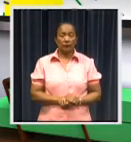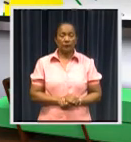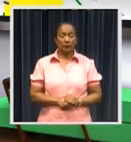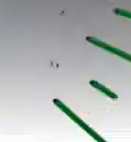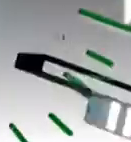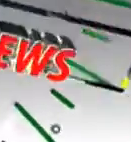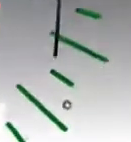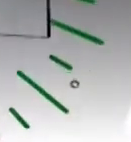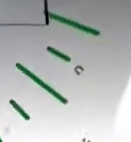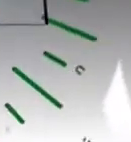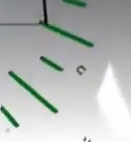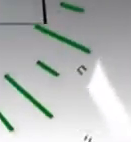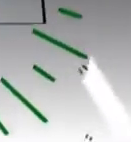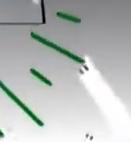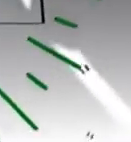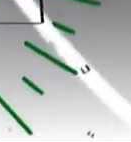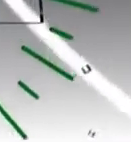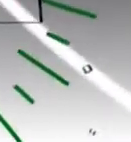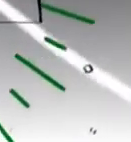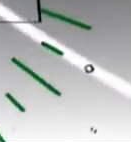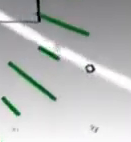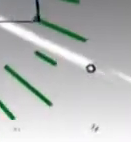Sumoharjo.